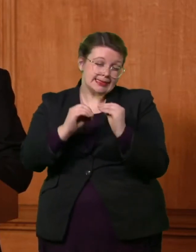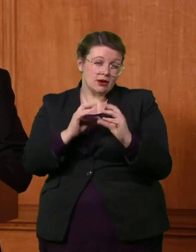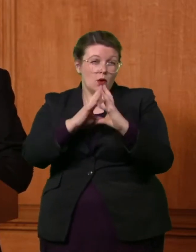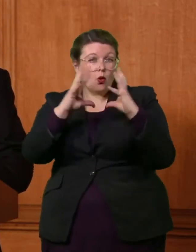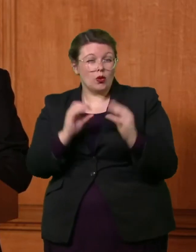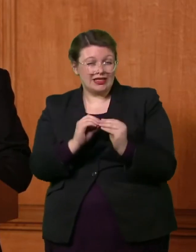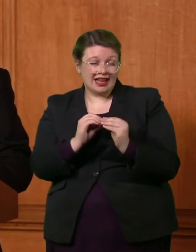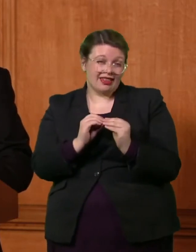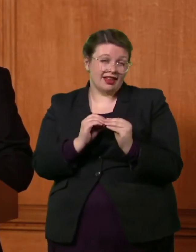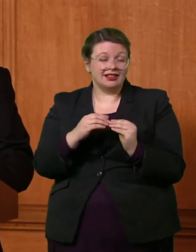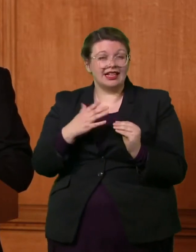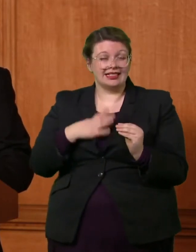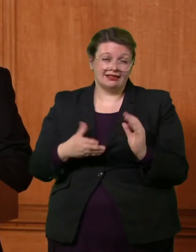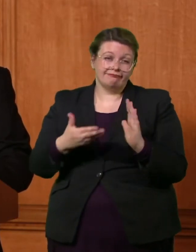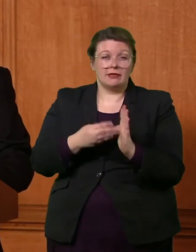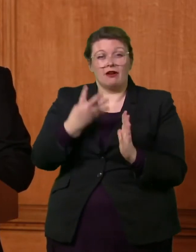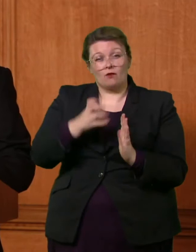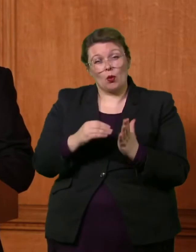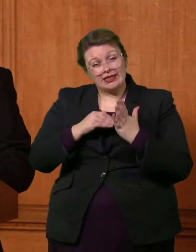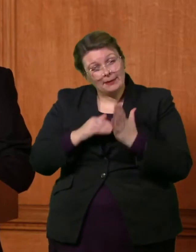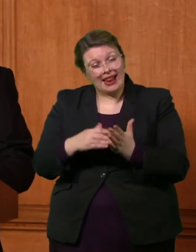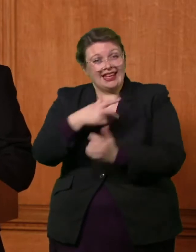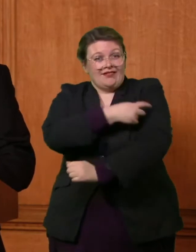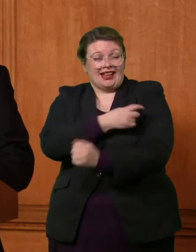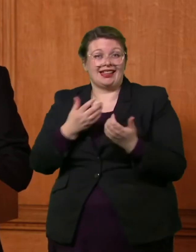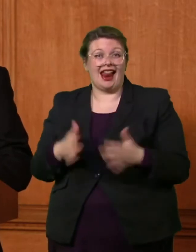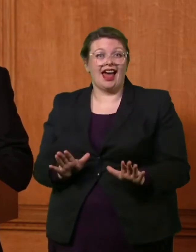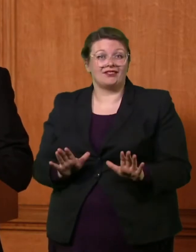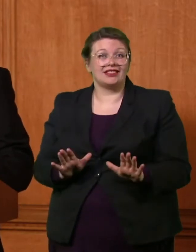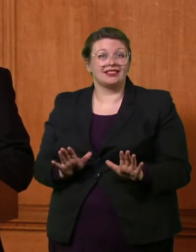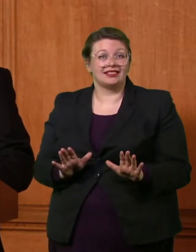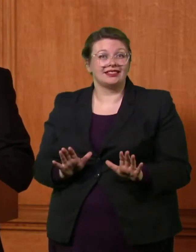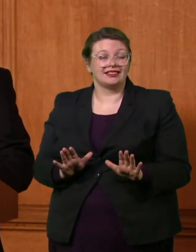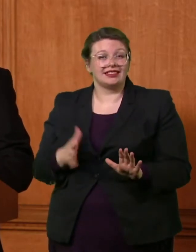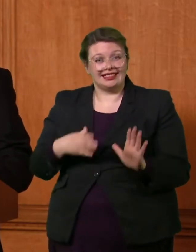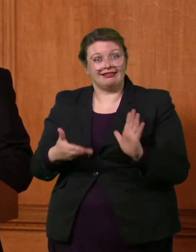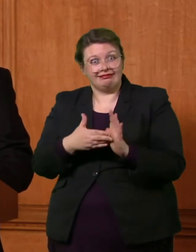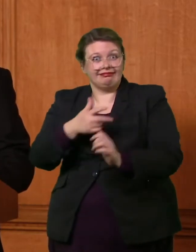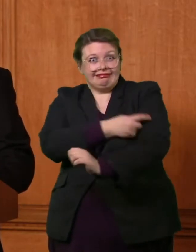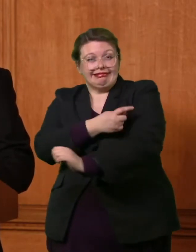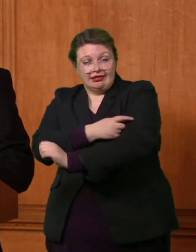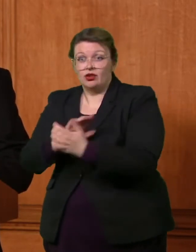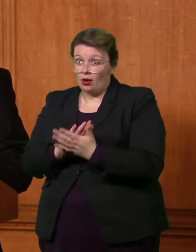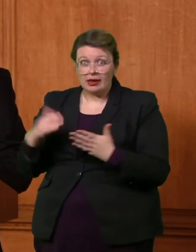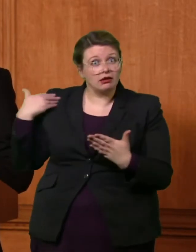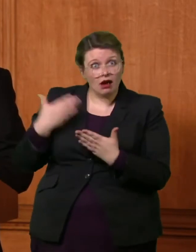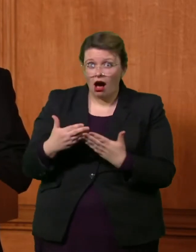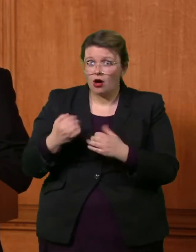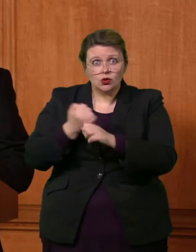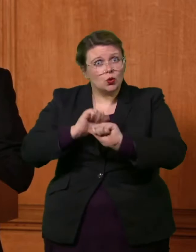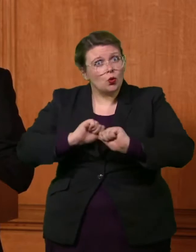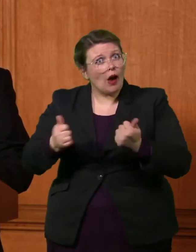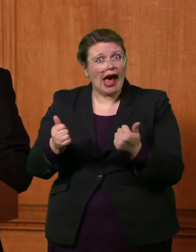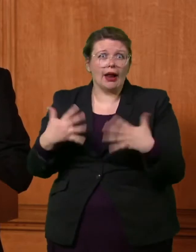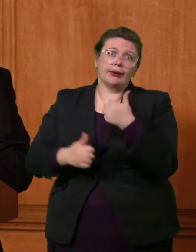still to be given. So much as it's encouraging, and much as I am really very upbeat